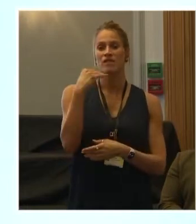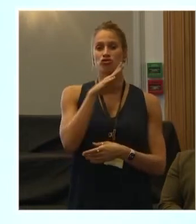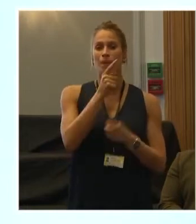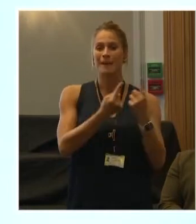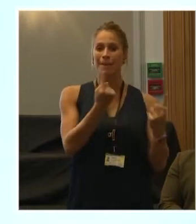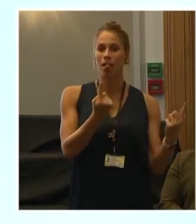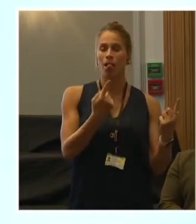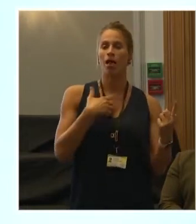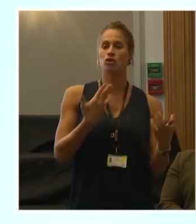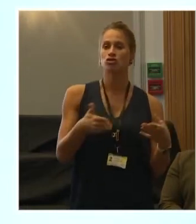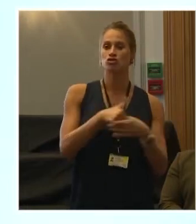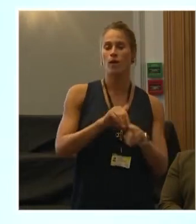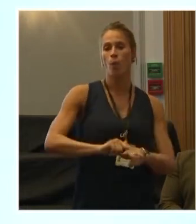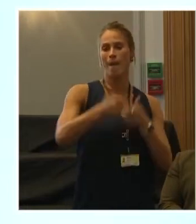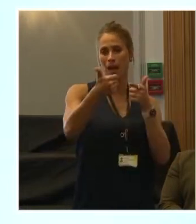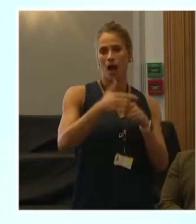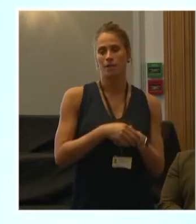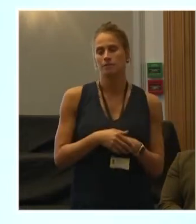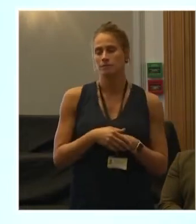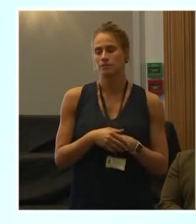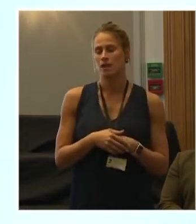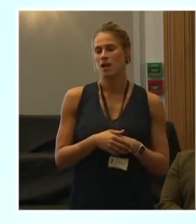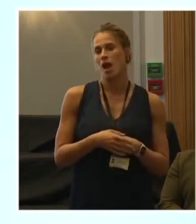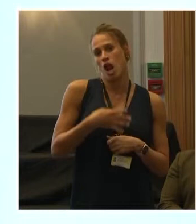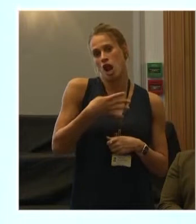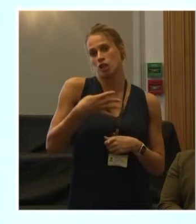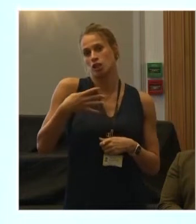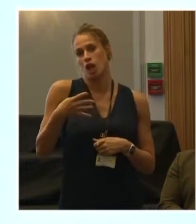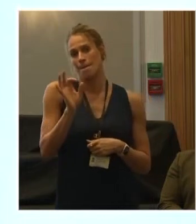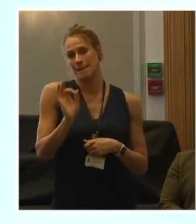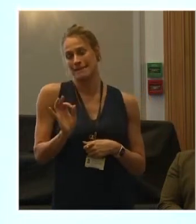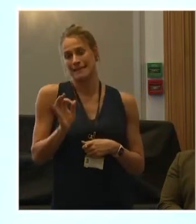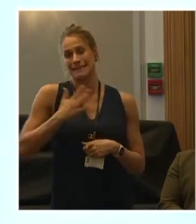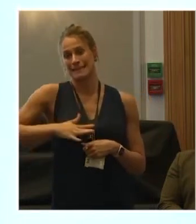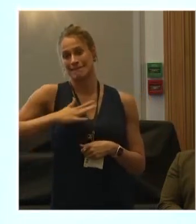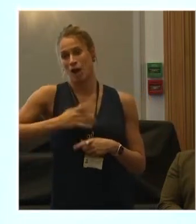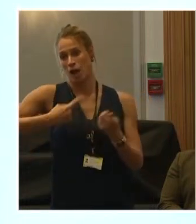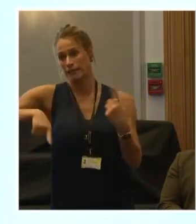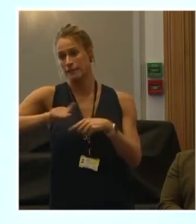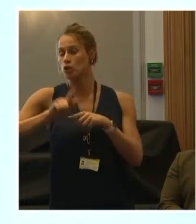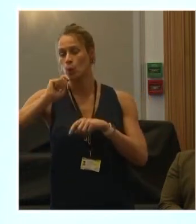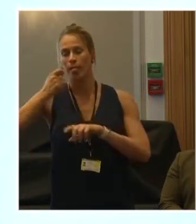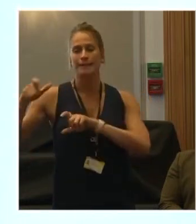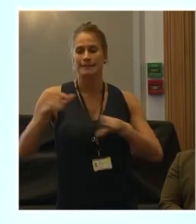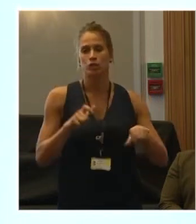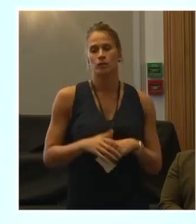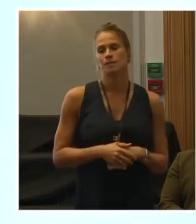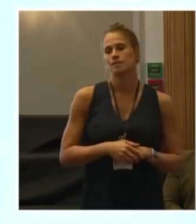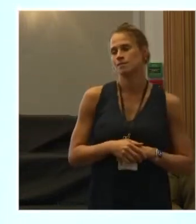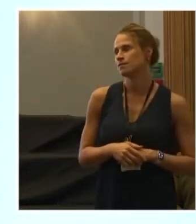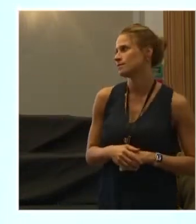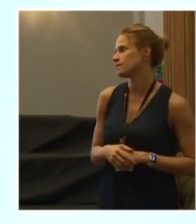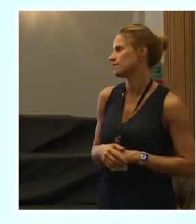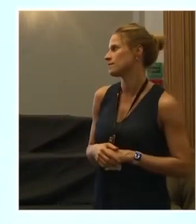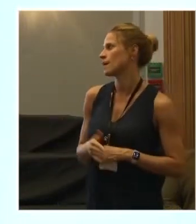events have a 99% satisfaction rate, so I can guarantee they'll be carrying on. More than half,